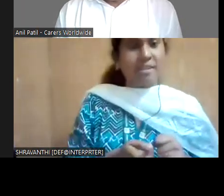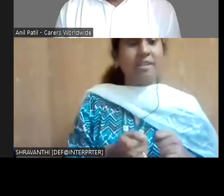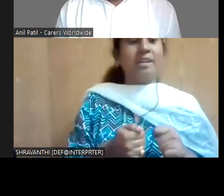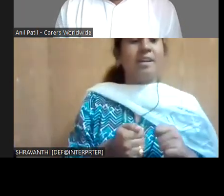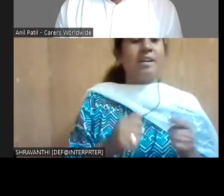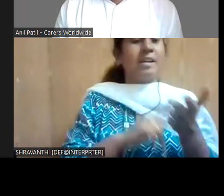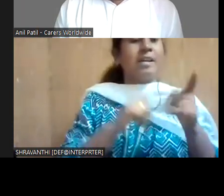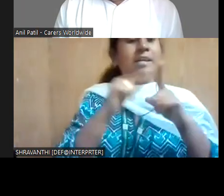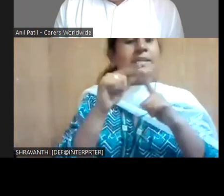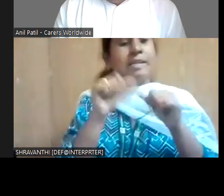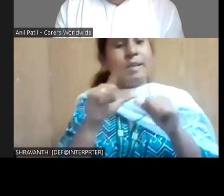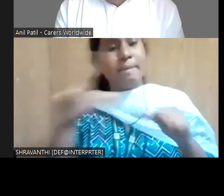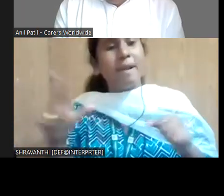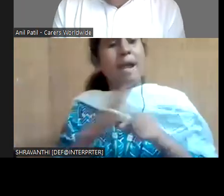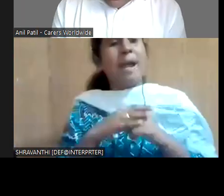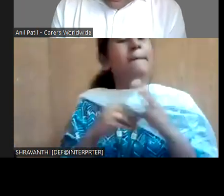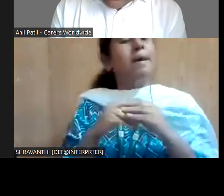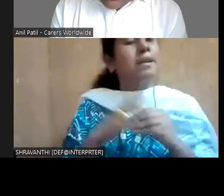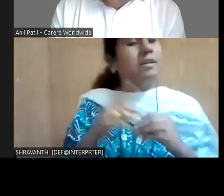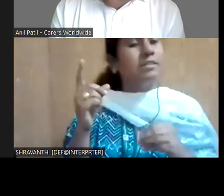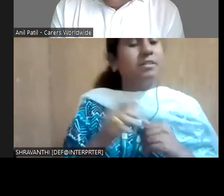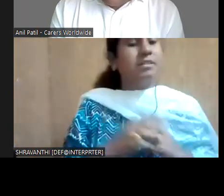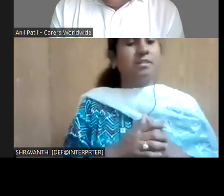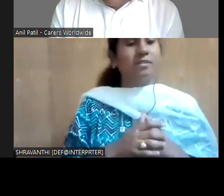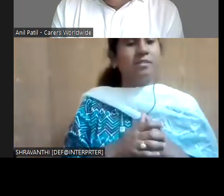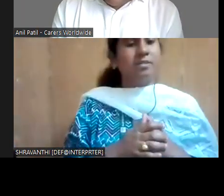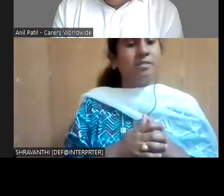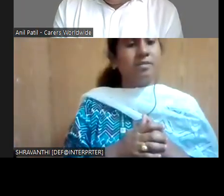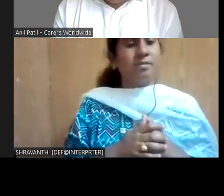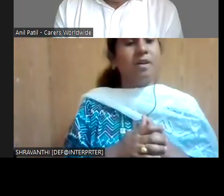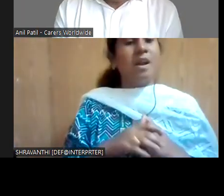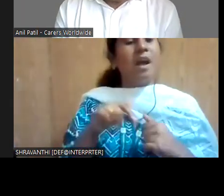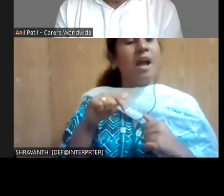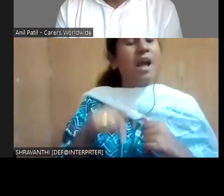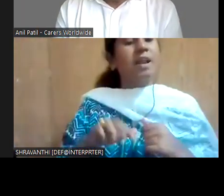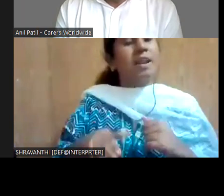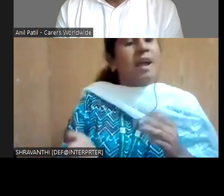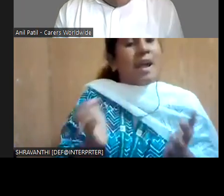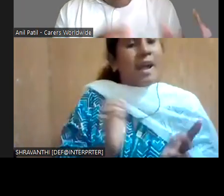expand. So, again, you highlighted Prachi,